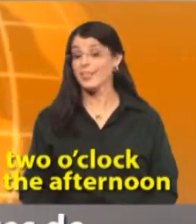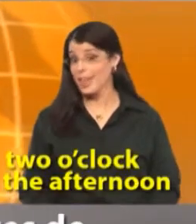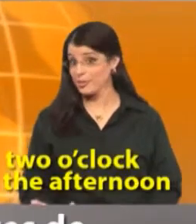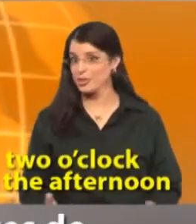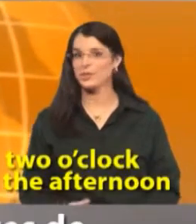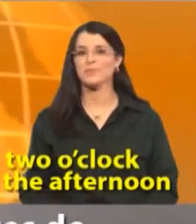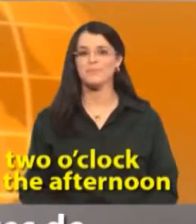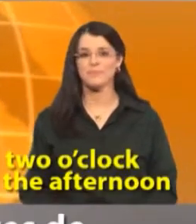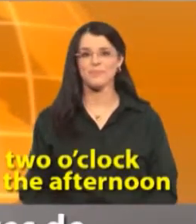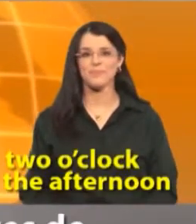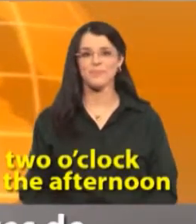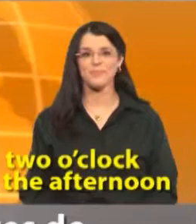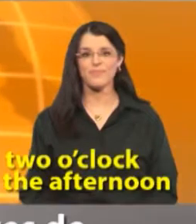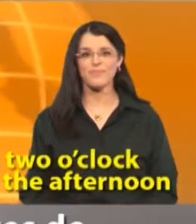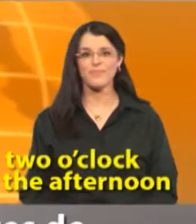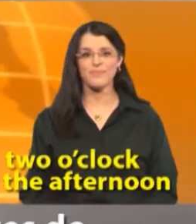2 o'clock in the afternoon.